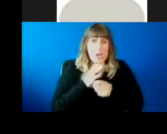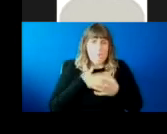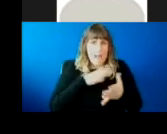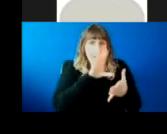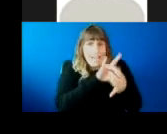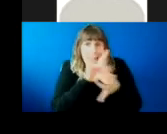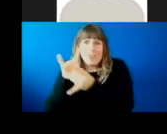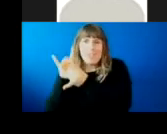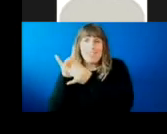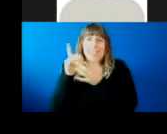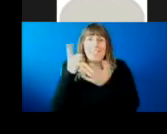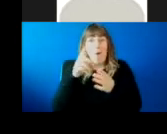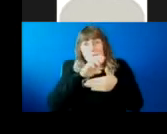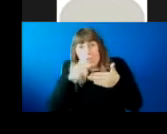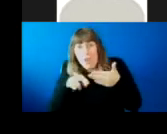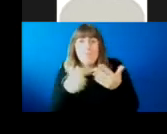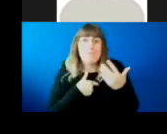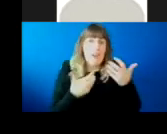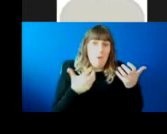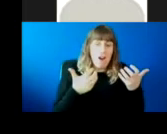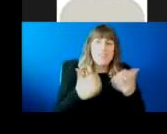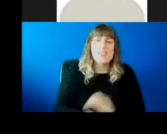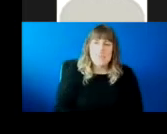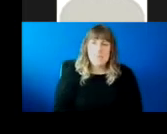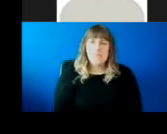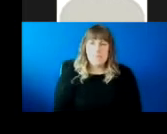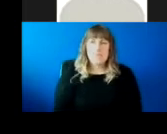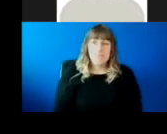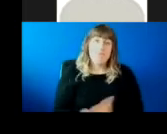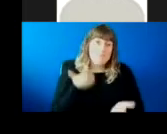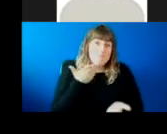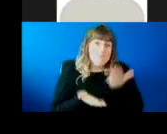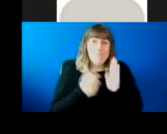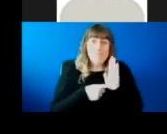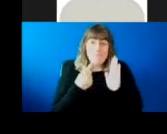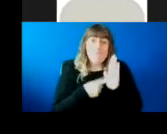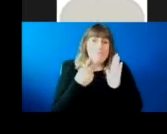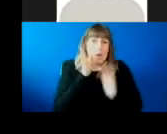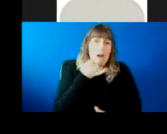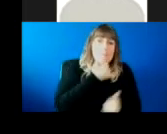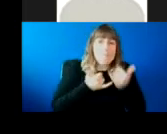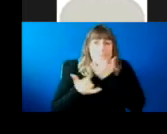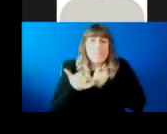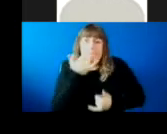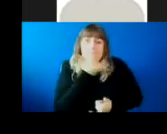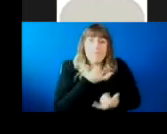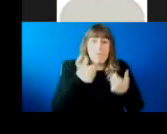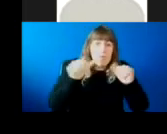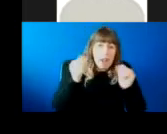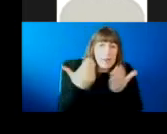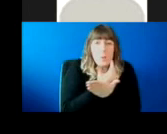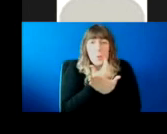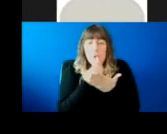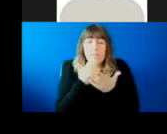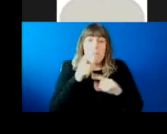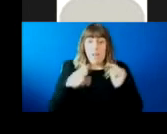to get the results that I want? And that might take some bumping into walls or trying some different things, but that data is not